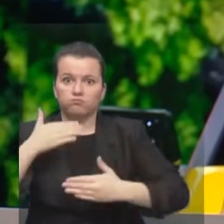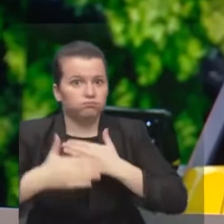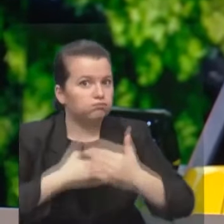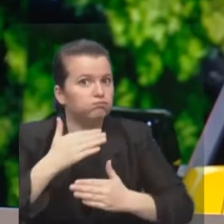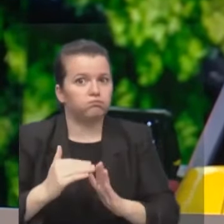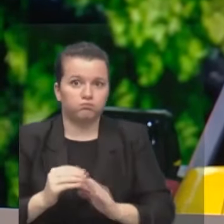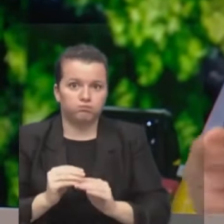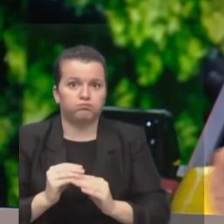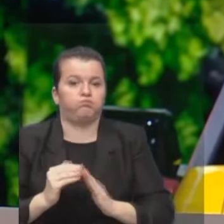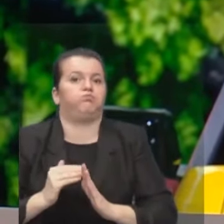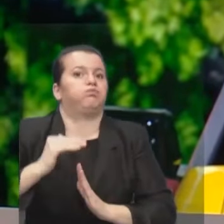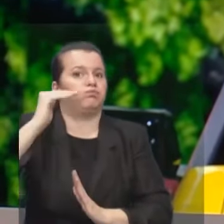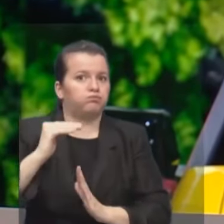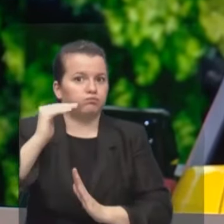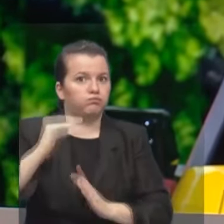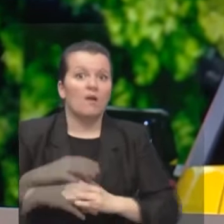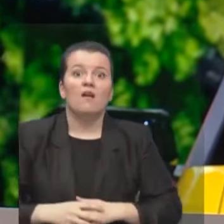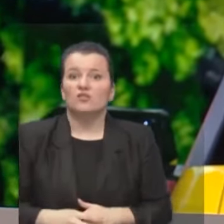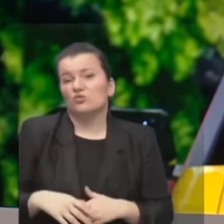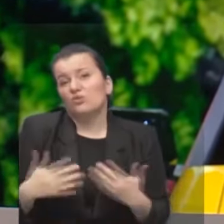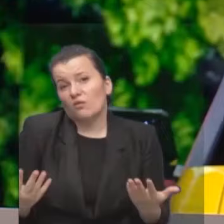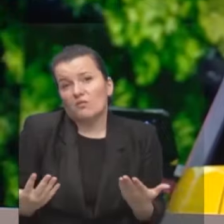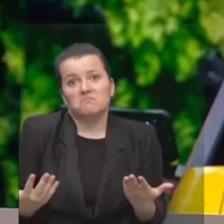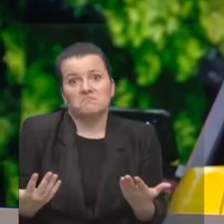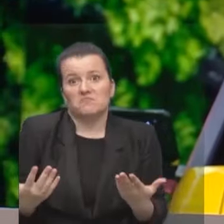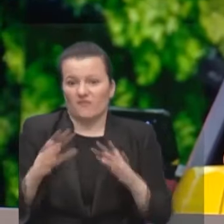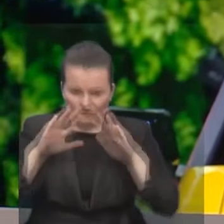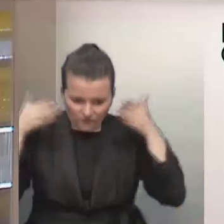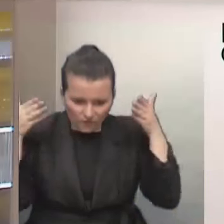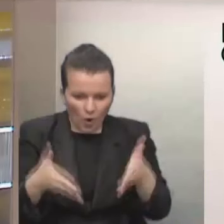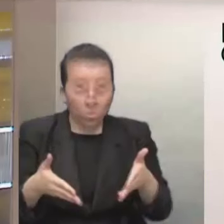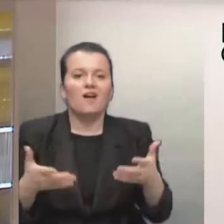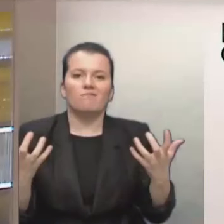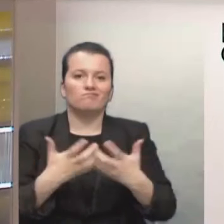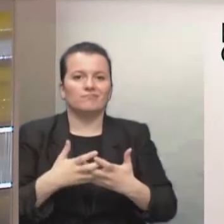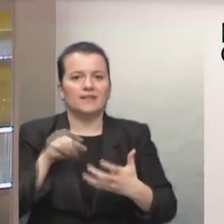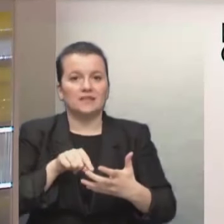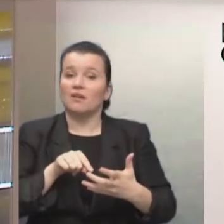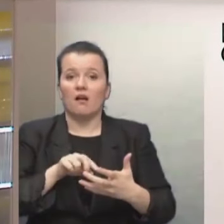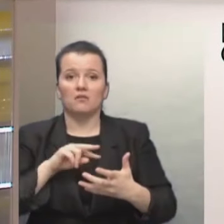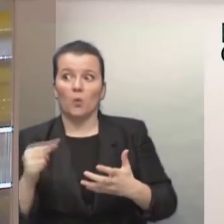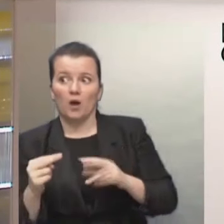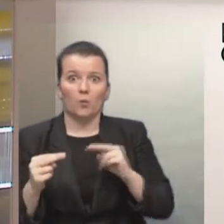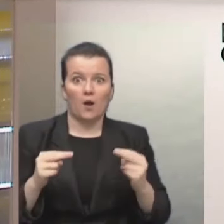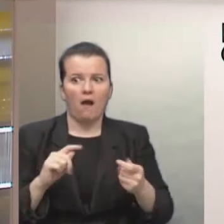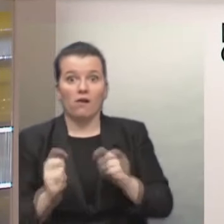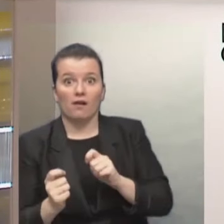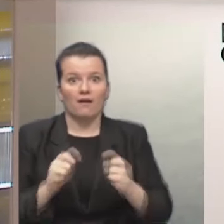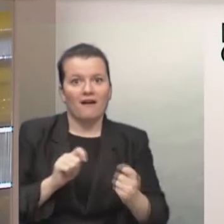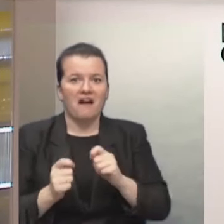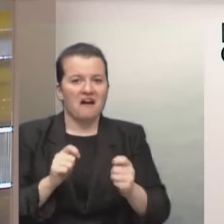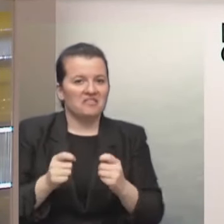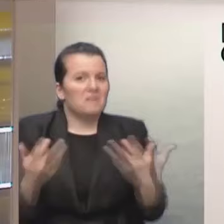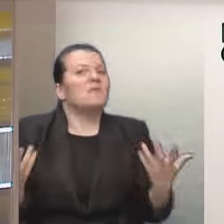on the full EVs. So we're not just focusing on just one solution. We can adapt our powertrain mix